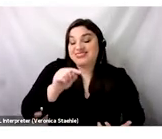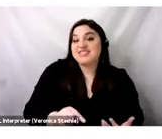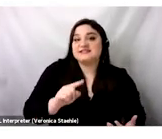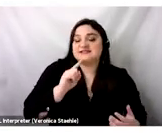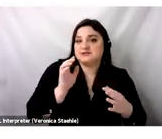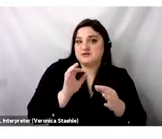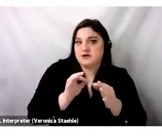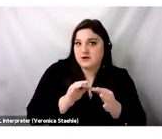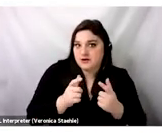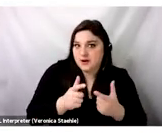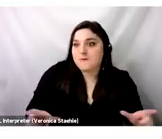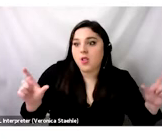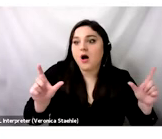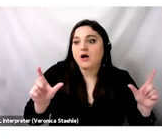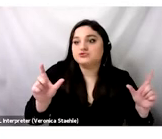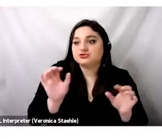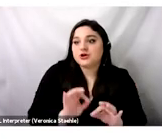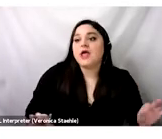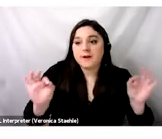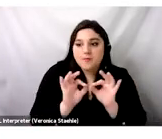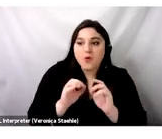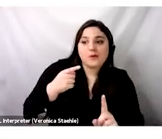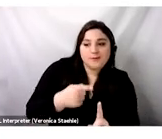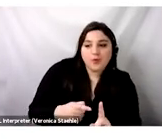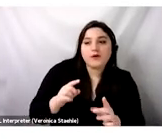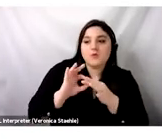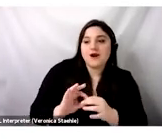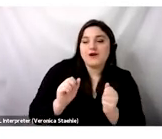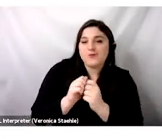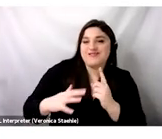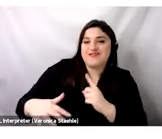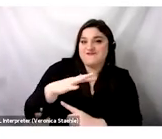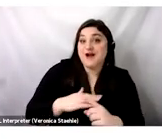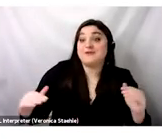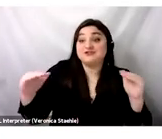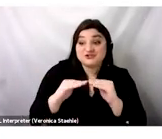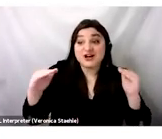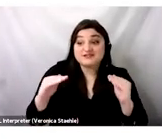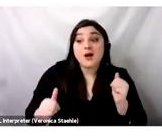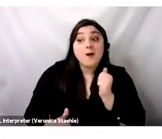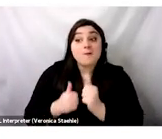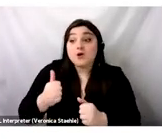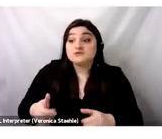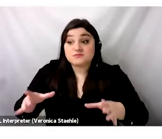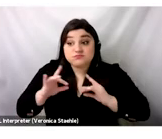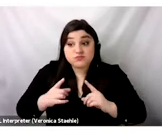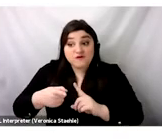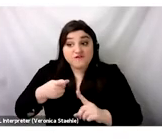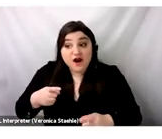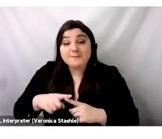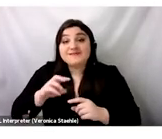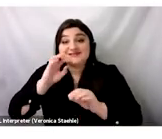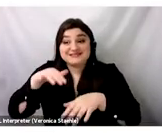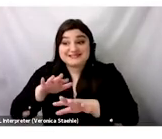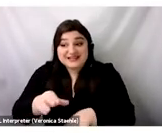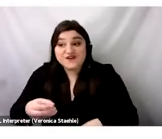statement about environmental justice, because we get them from mainly eating seafood, drinking bottled water, which